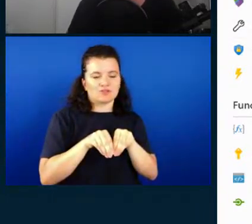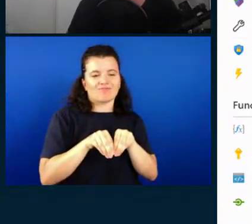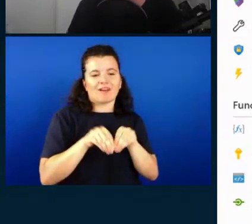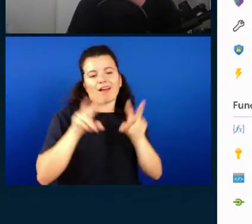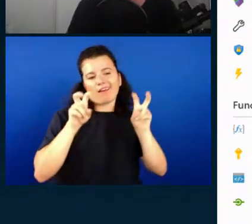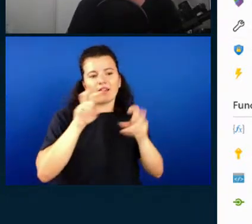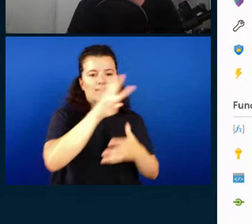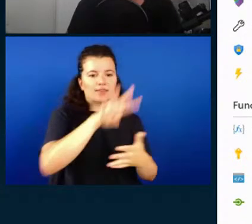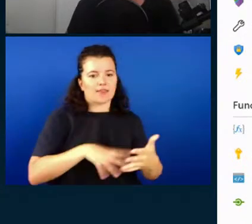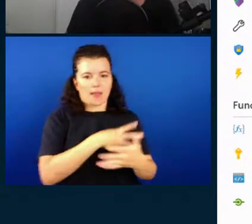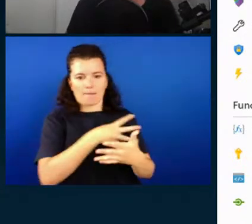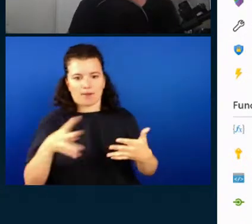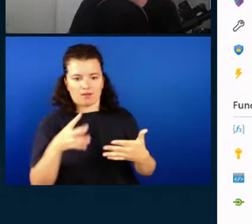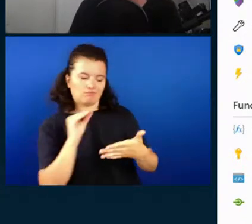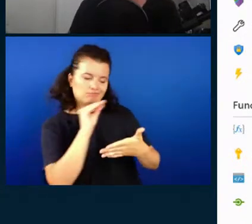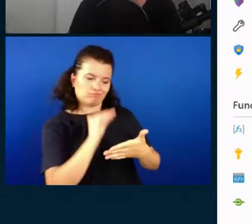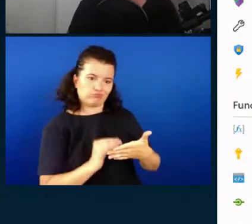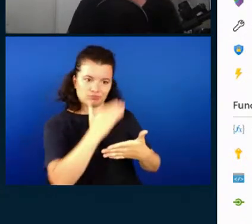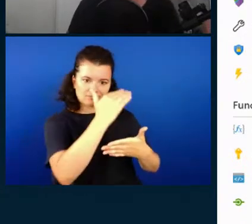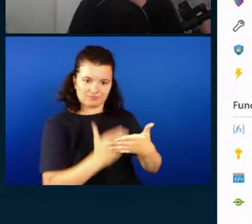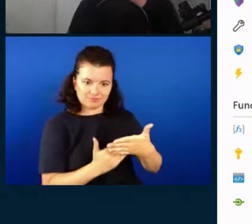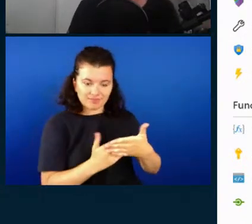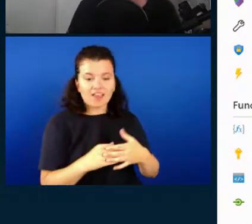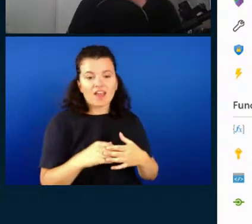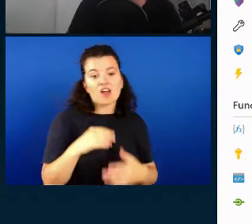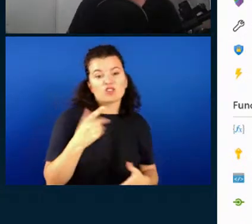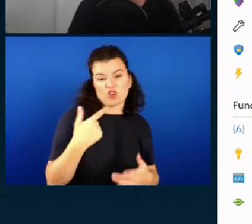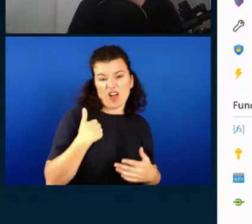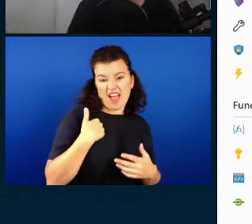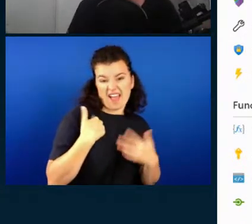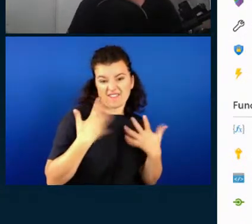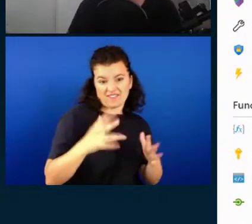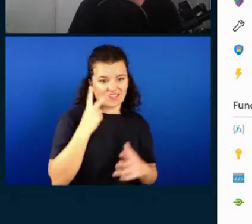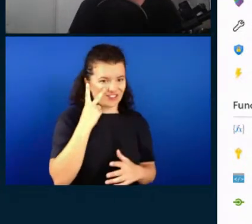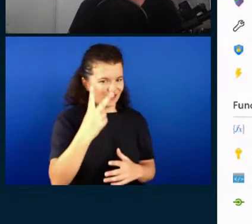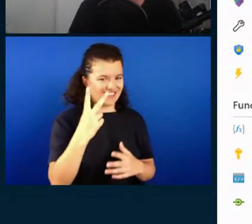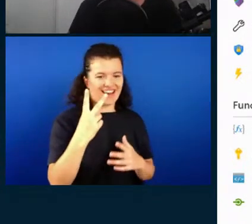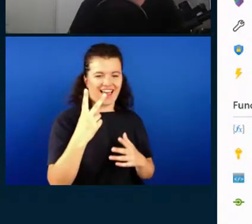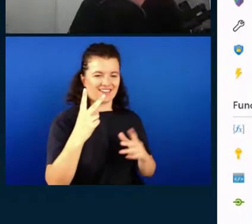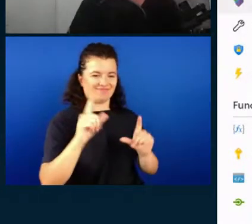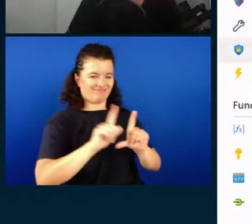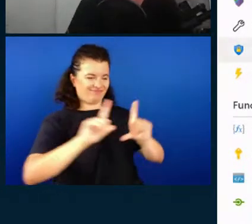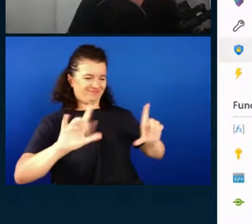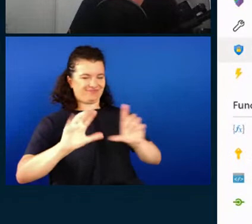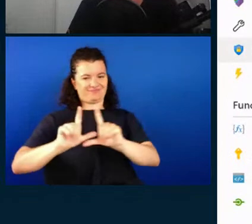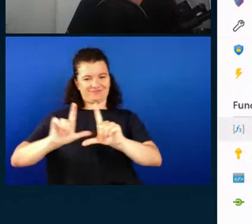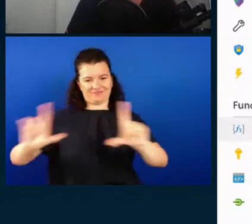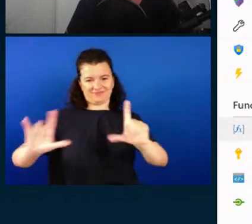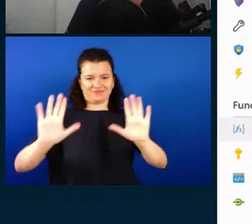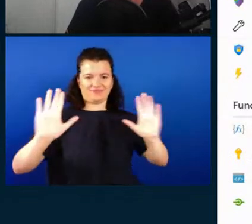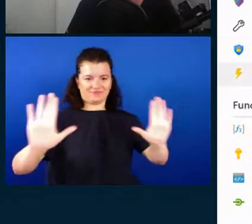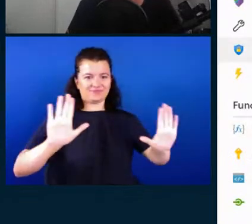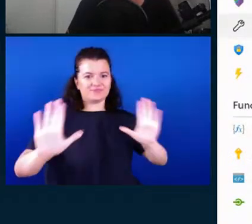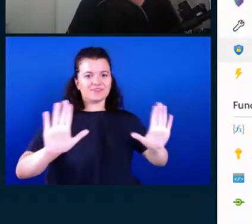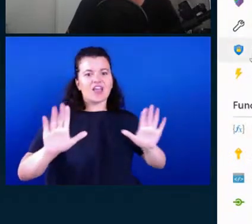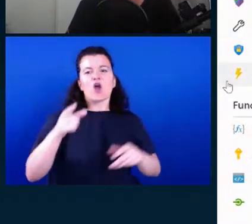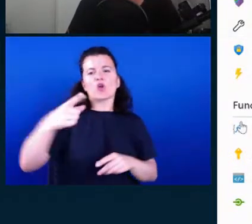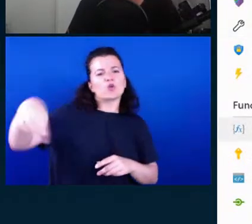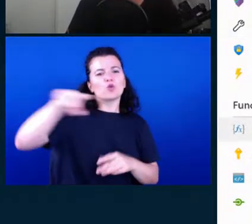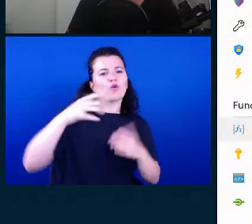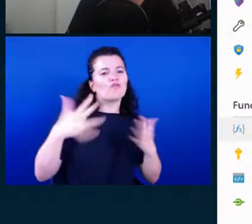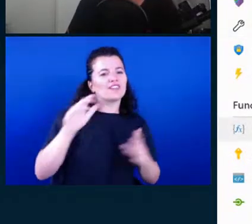main screen of an Azure Function app, and they have recently invested to make this look a lot like all the other screens that you are already used to in